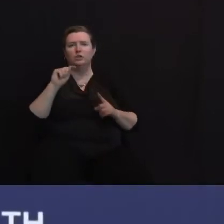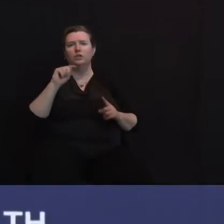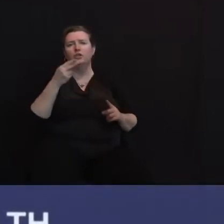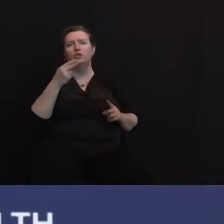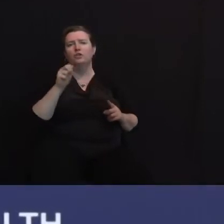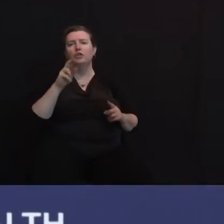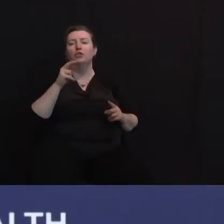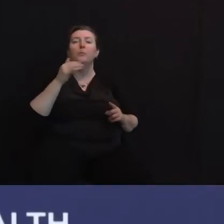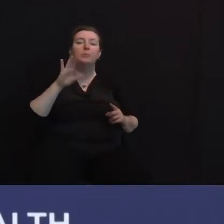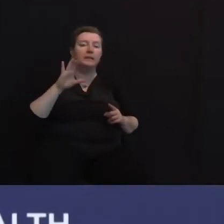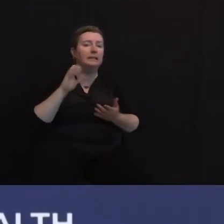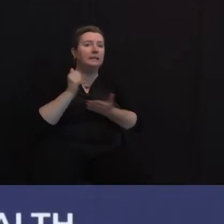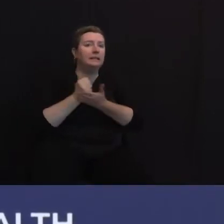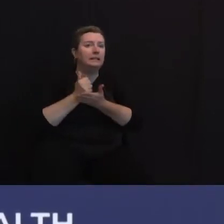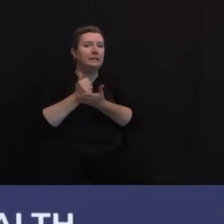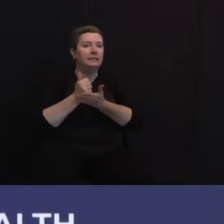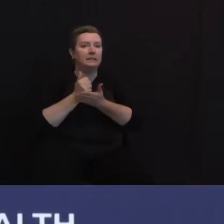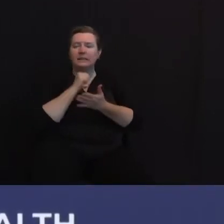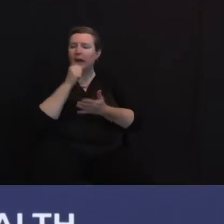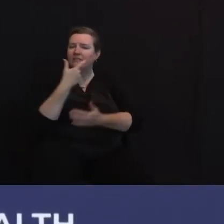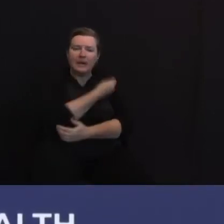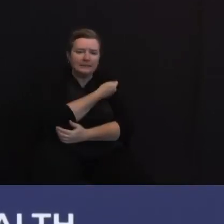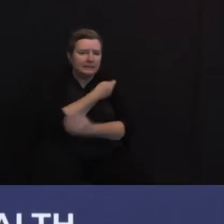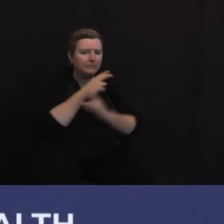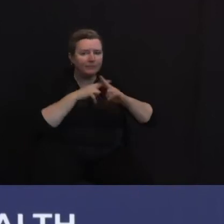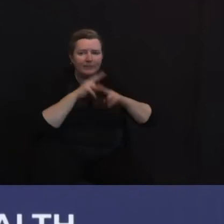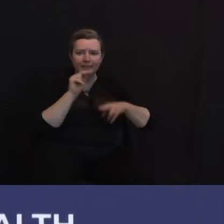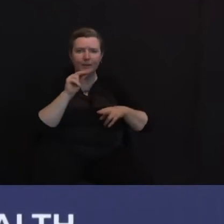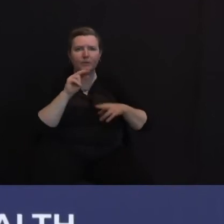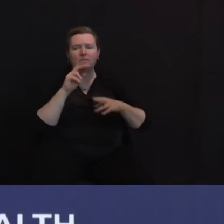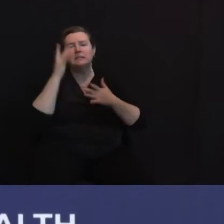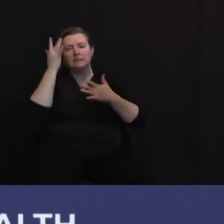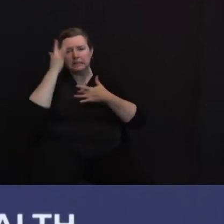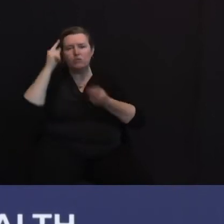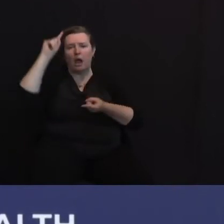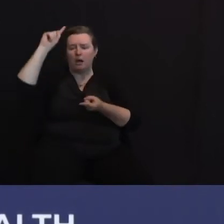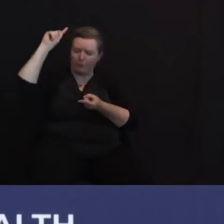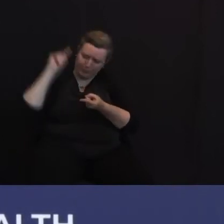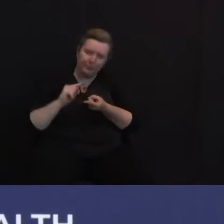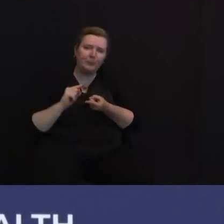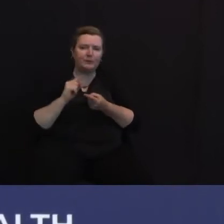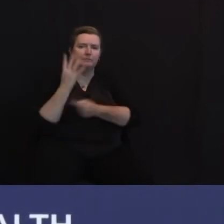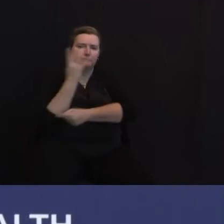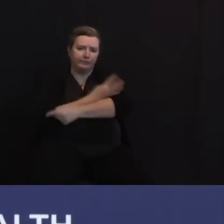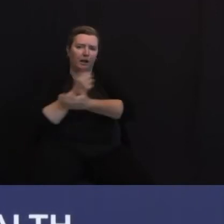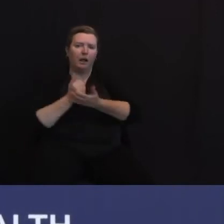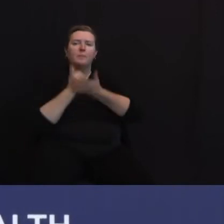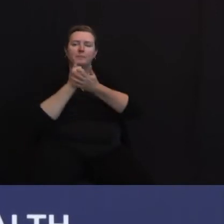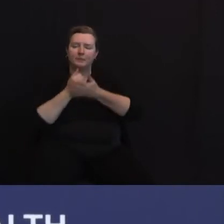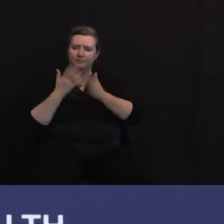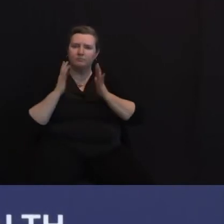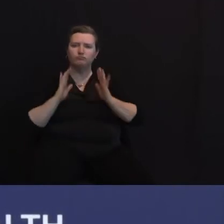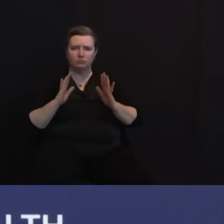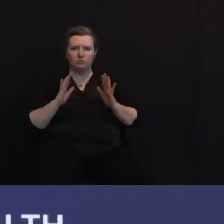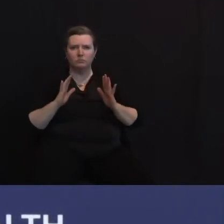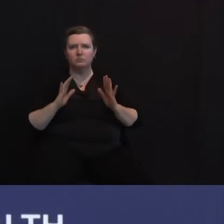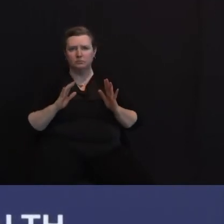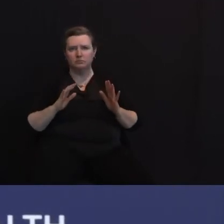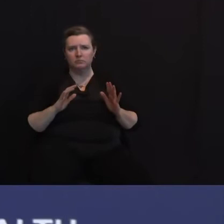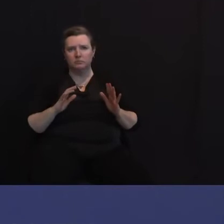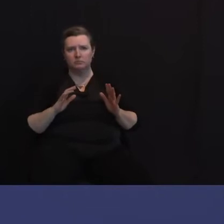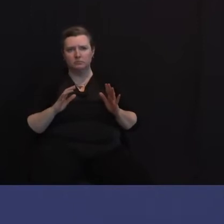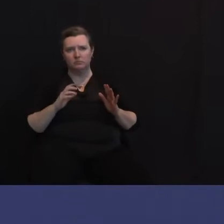night, Judy and Eddie, many months ago. And we were saying at the time, I know I said it many times, there will be vaccines, but they're not here yet. There